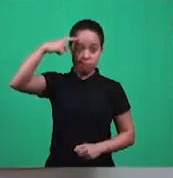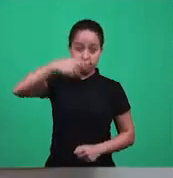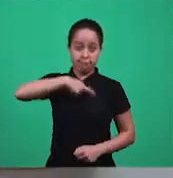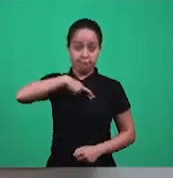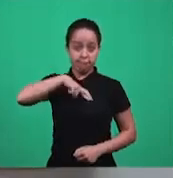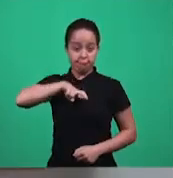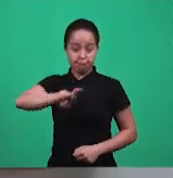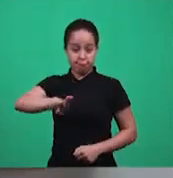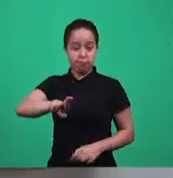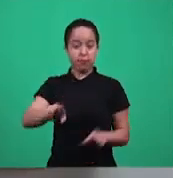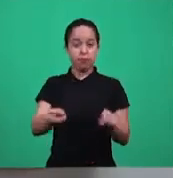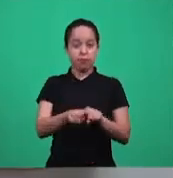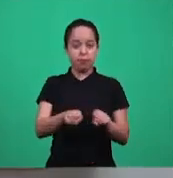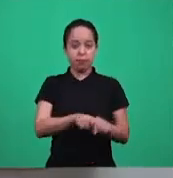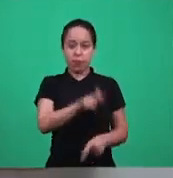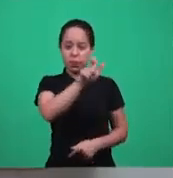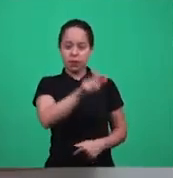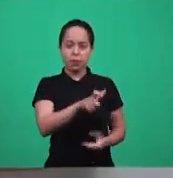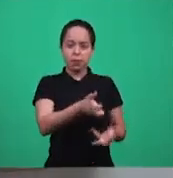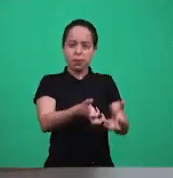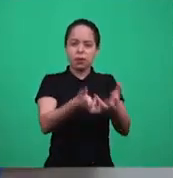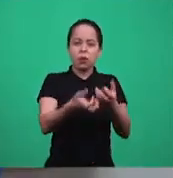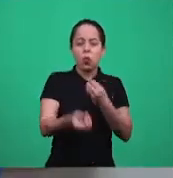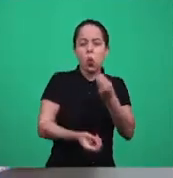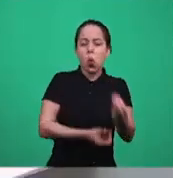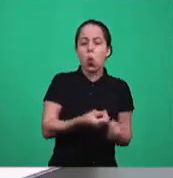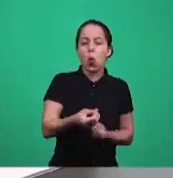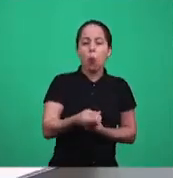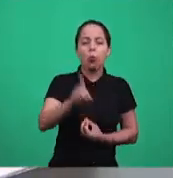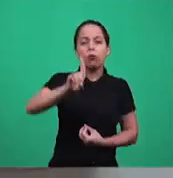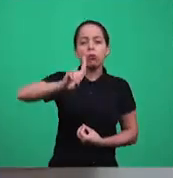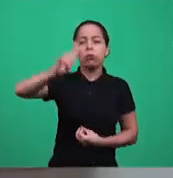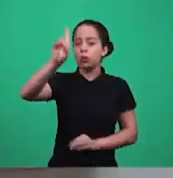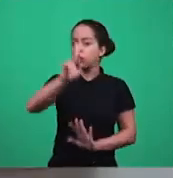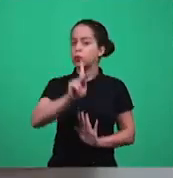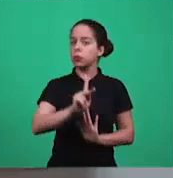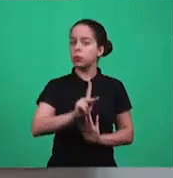that what the project of God has,